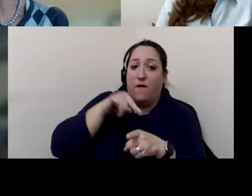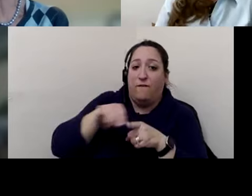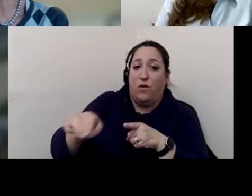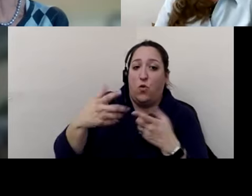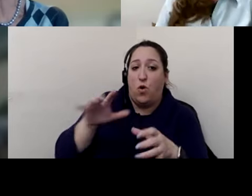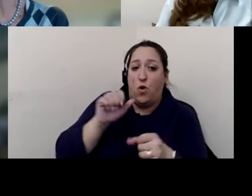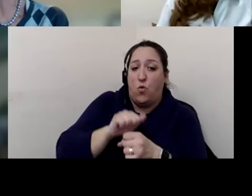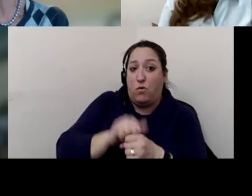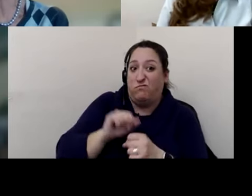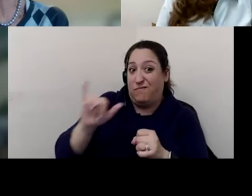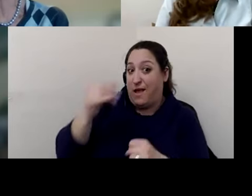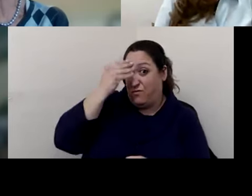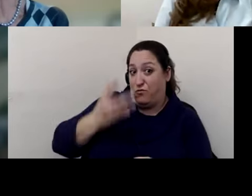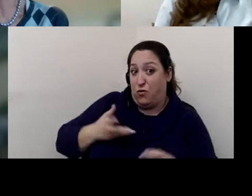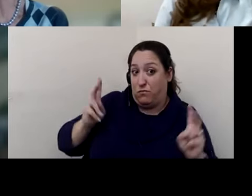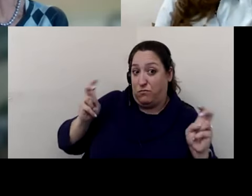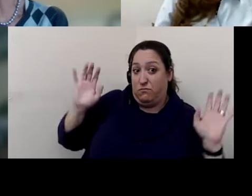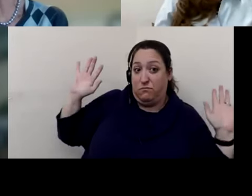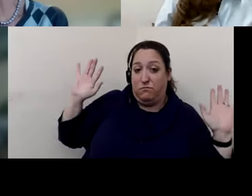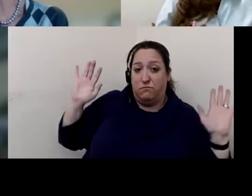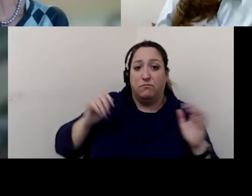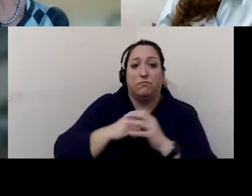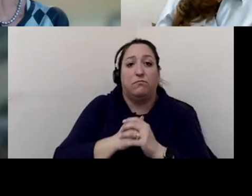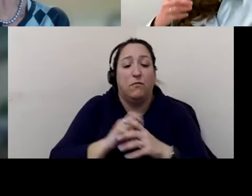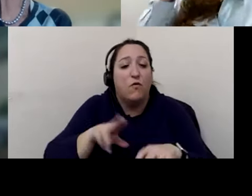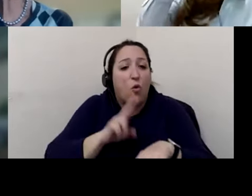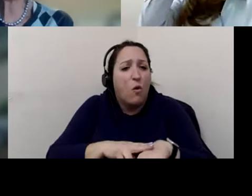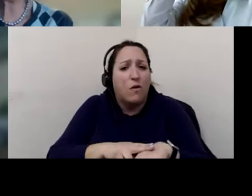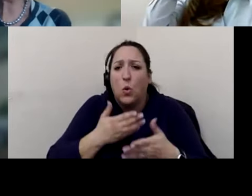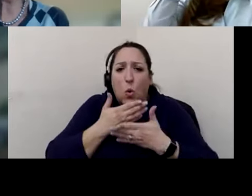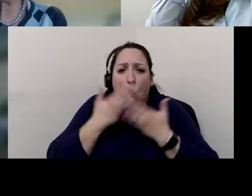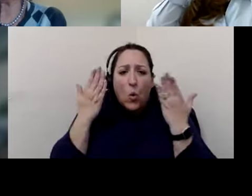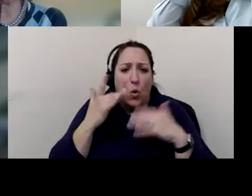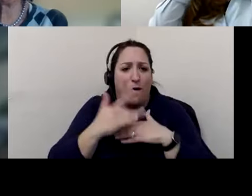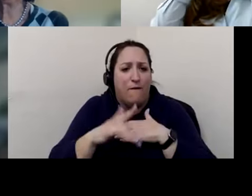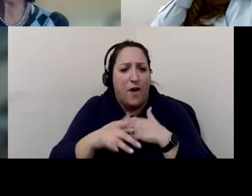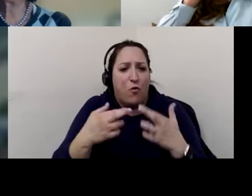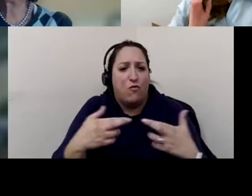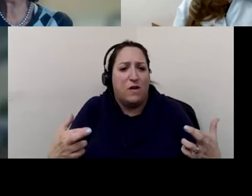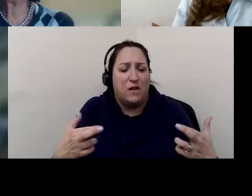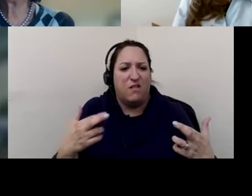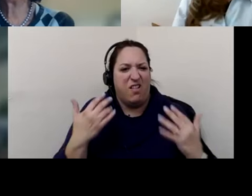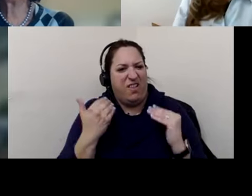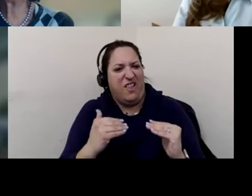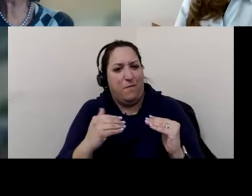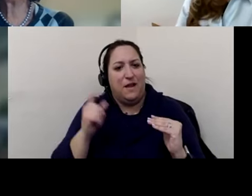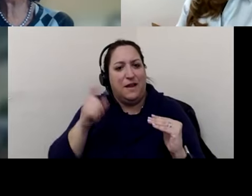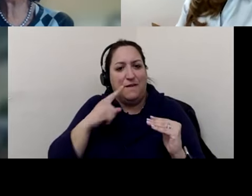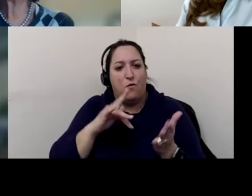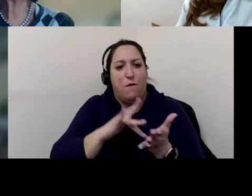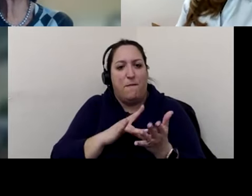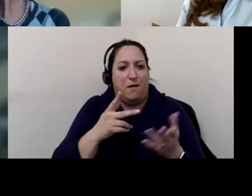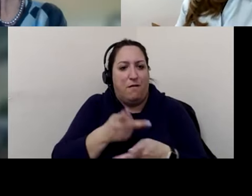I am told. And of course, you know, just not having those available resources is limiting the need for the medical